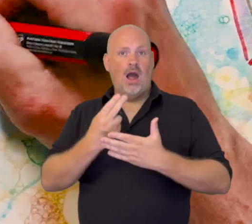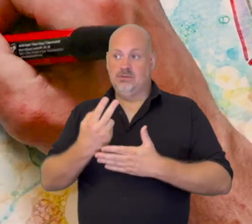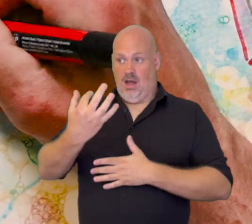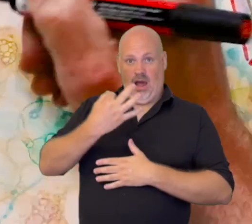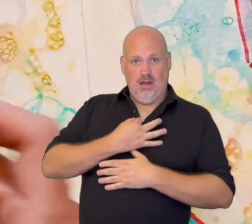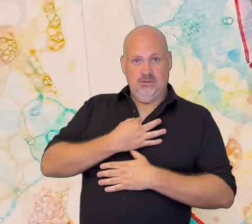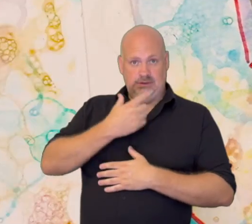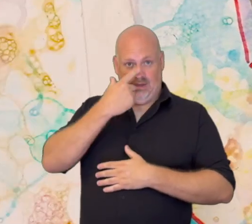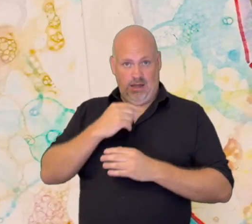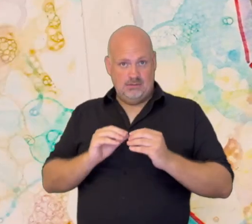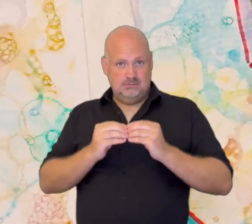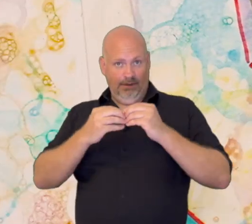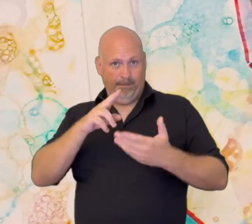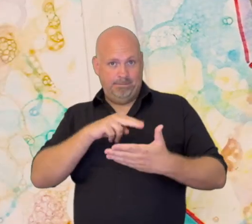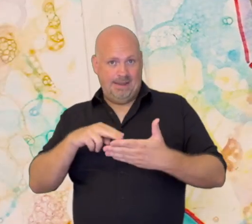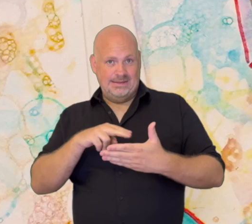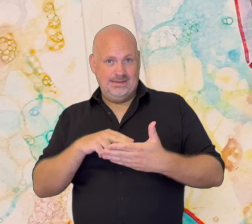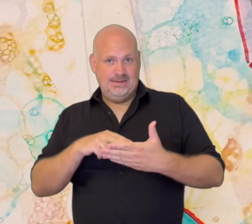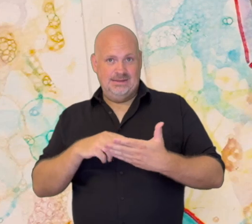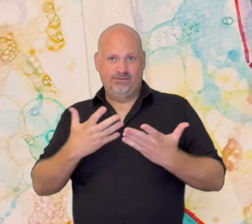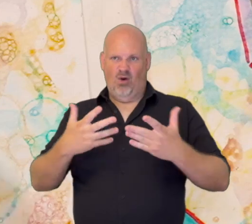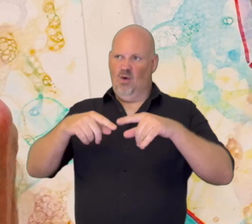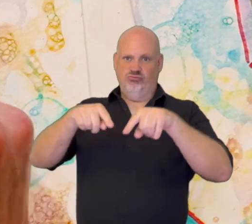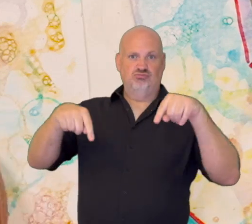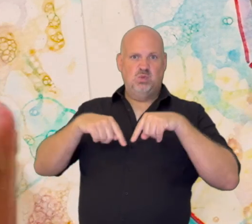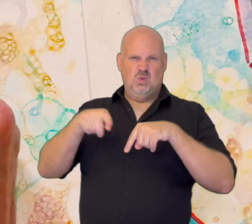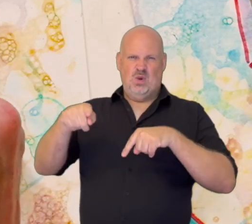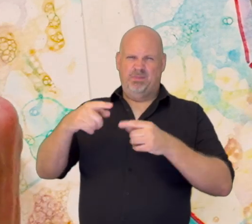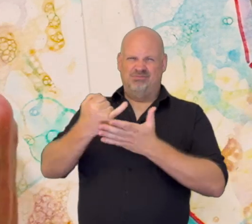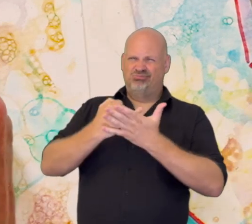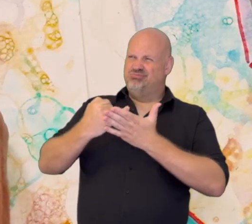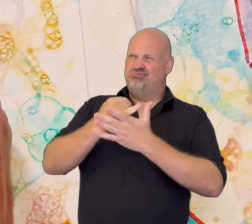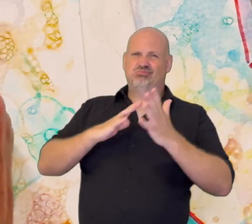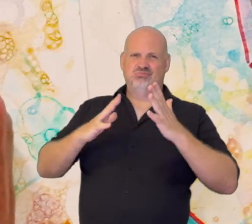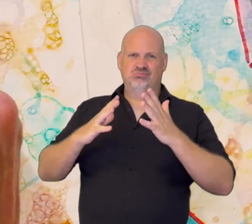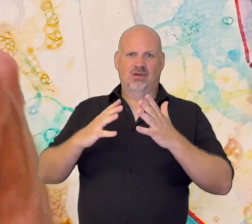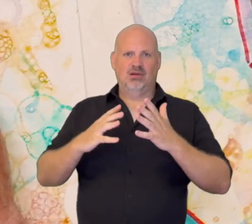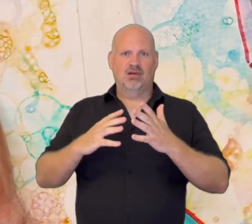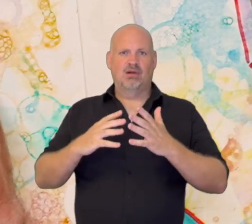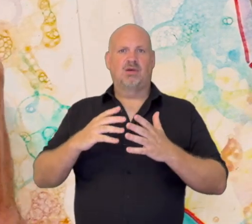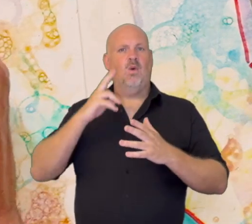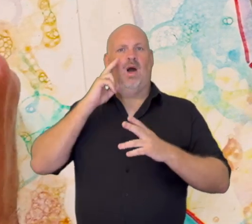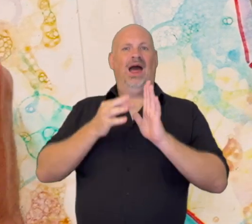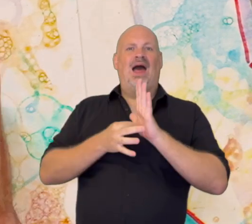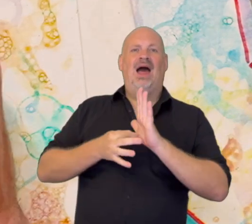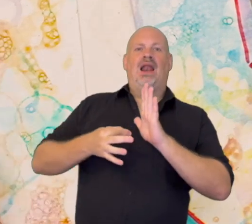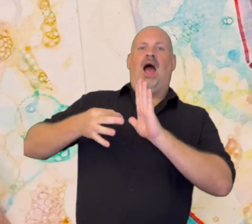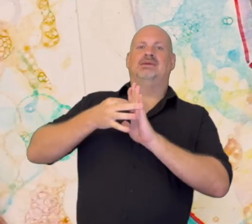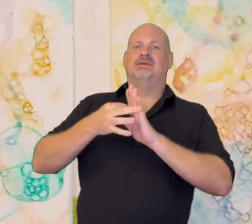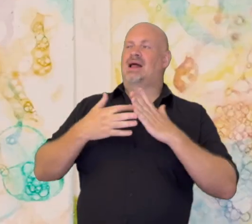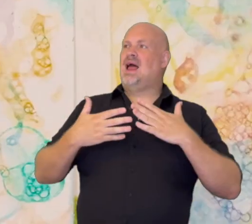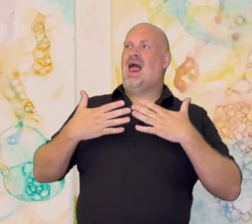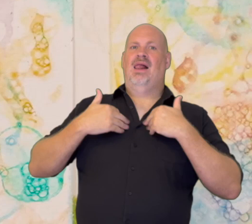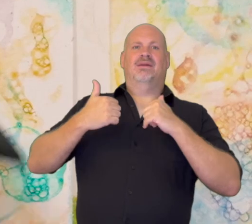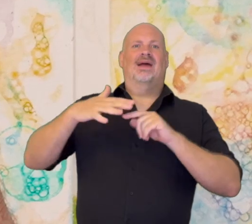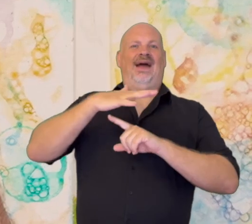these paintings for a room that was really in a bad state. It was called Enhancing Healing Environments, and